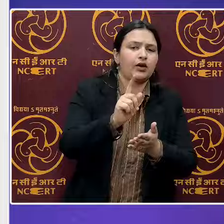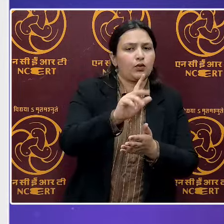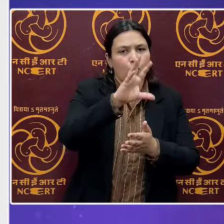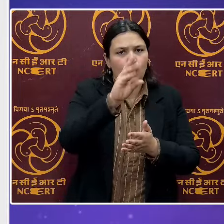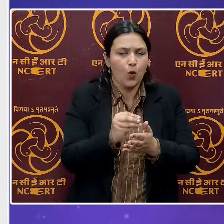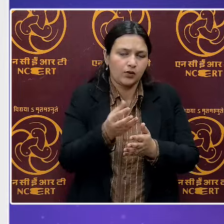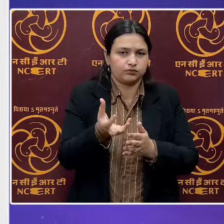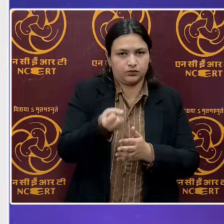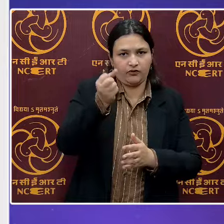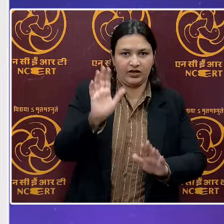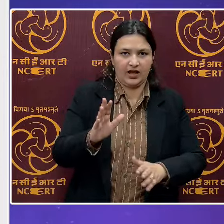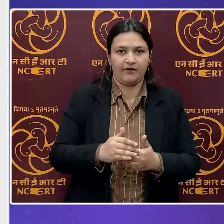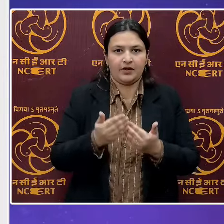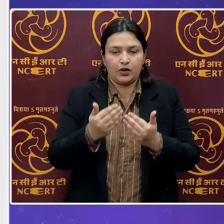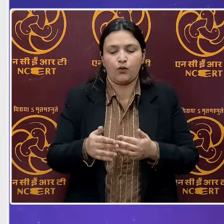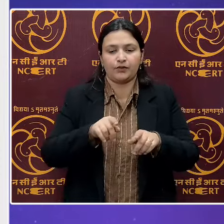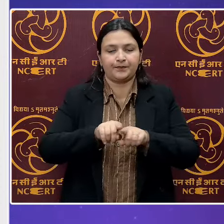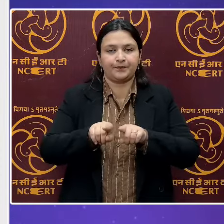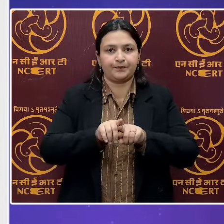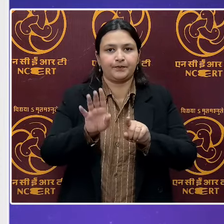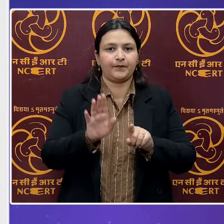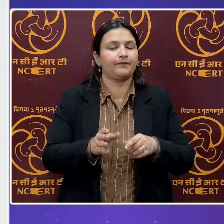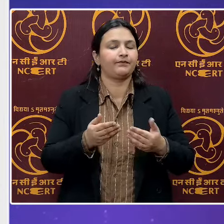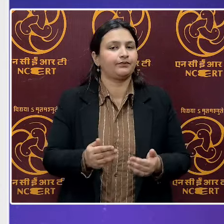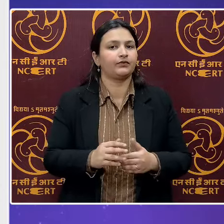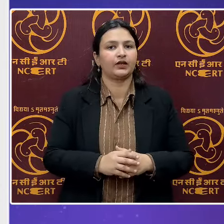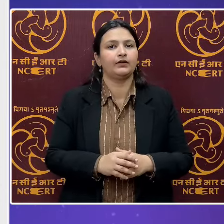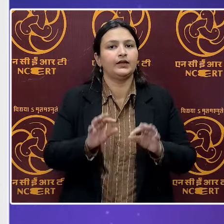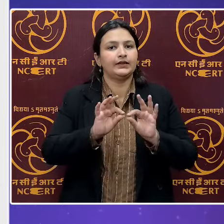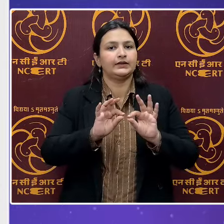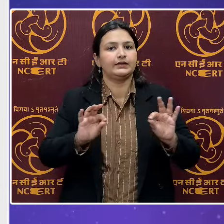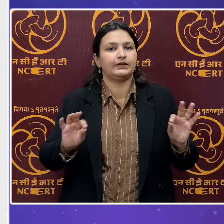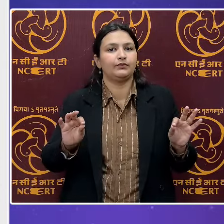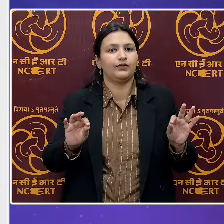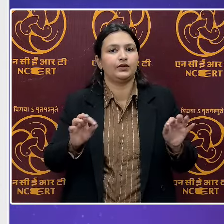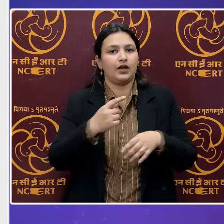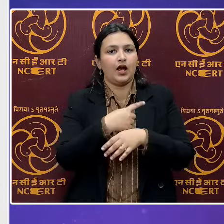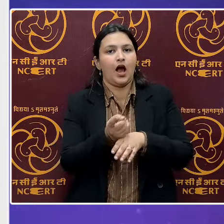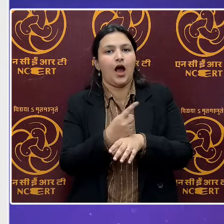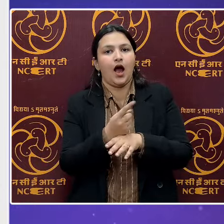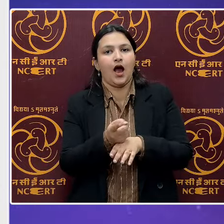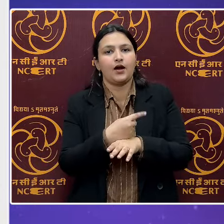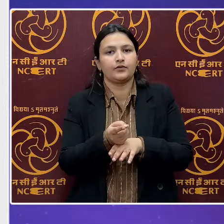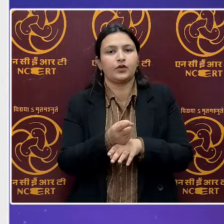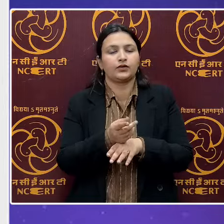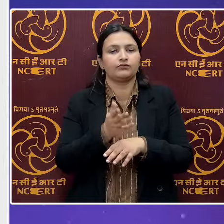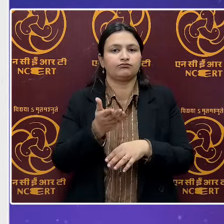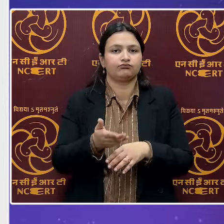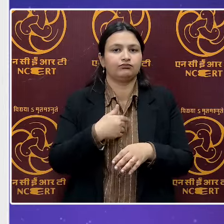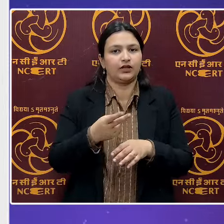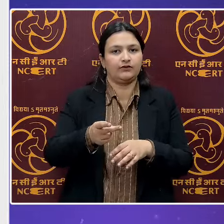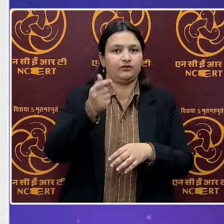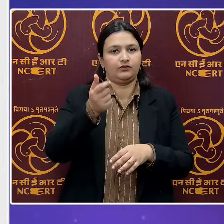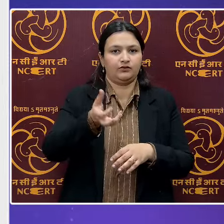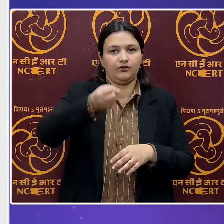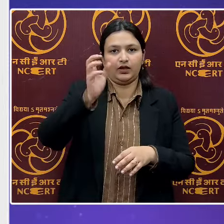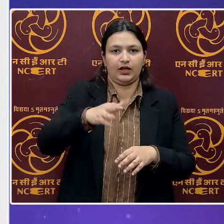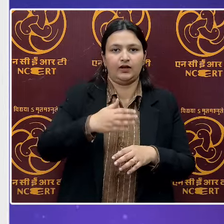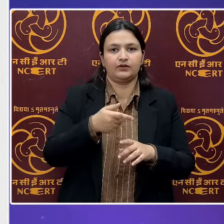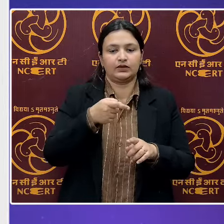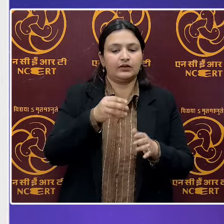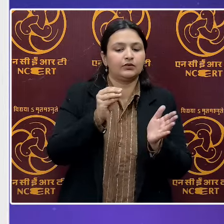this equation with equation of a simple harmonic oscillator. This is given in terms of cos. So we'll write x is equal